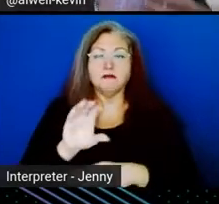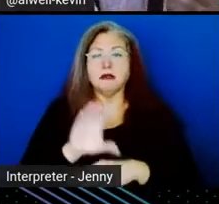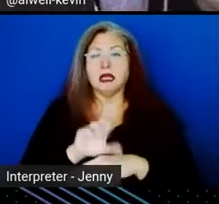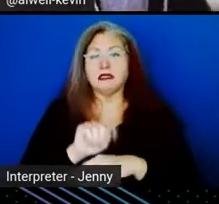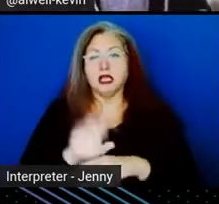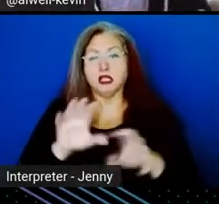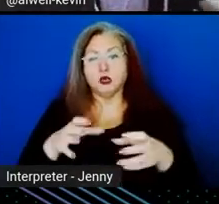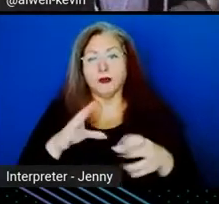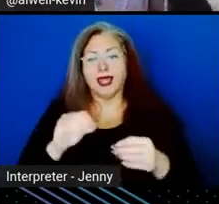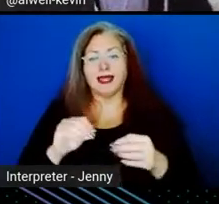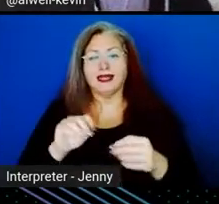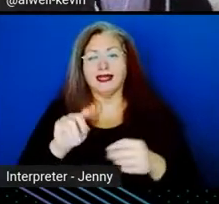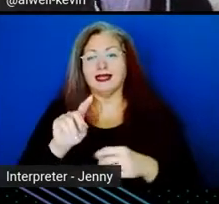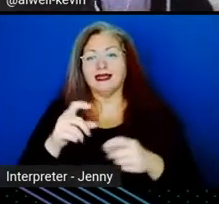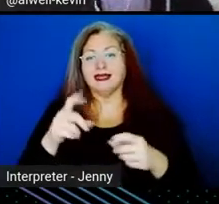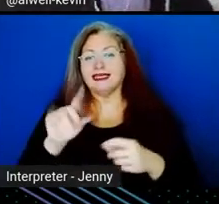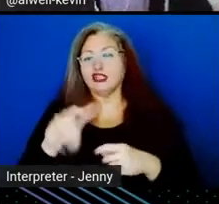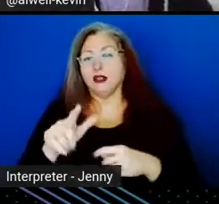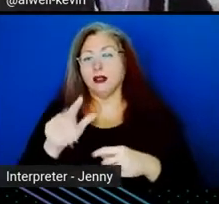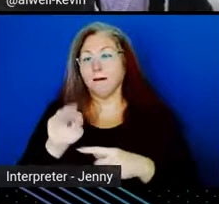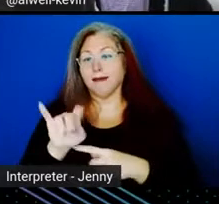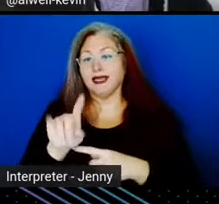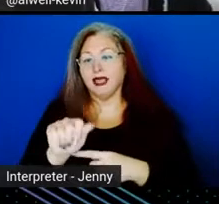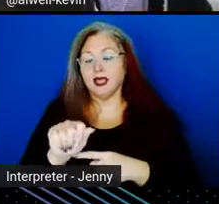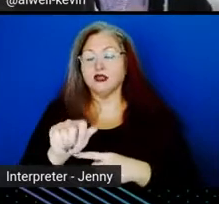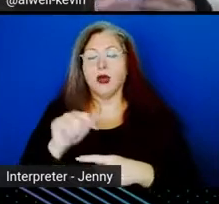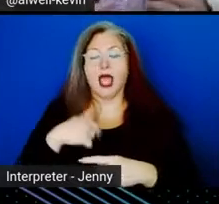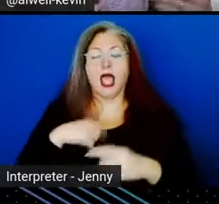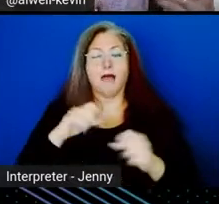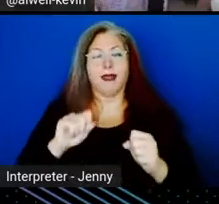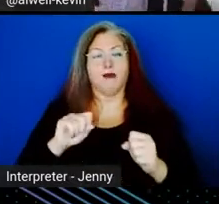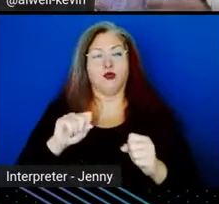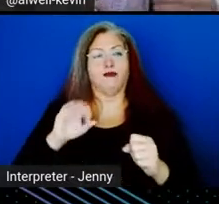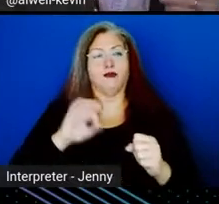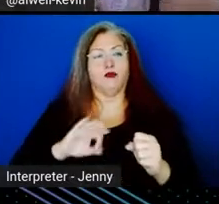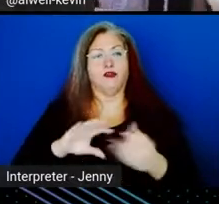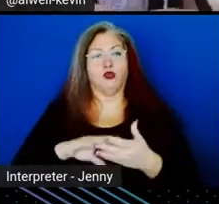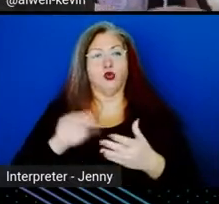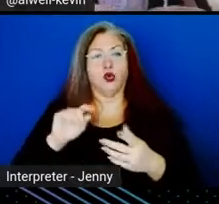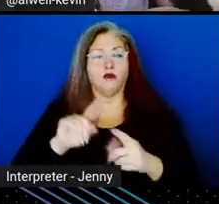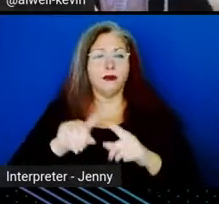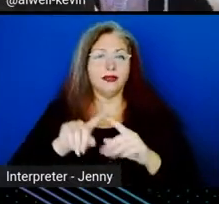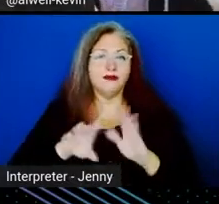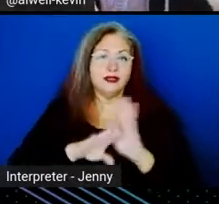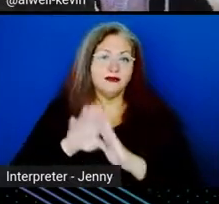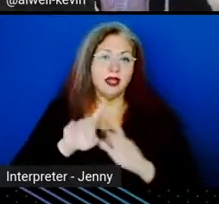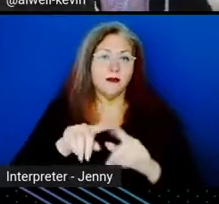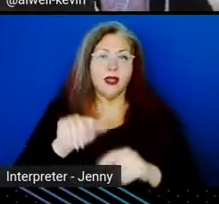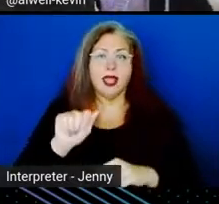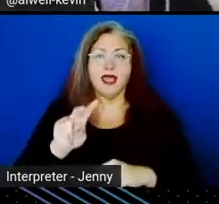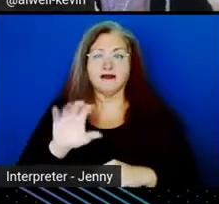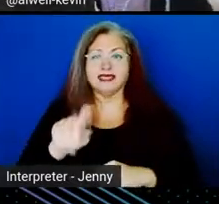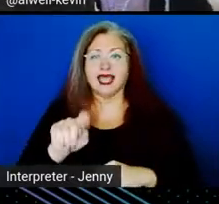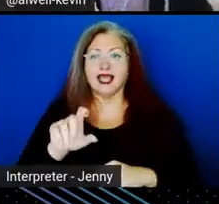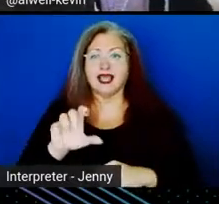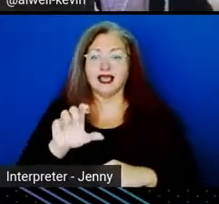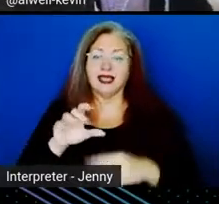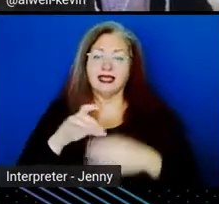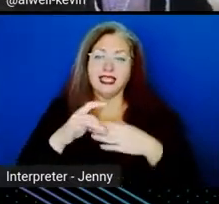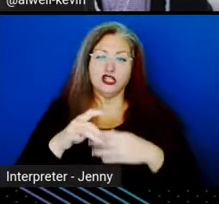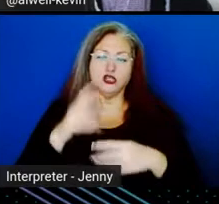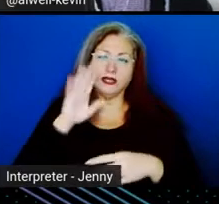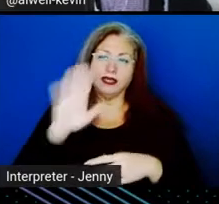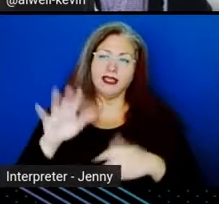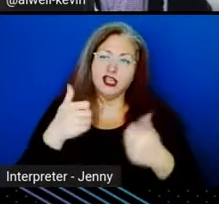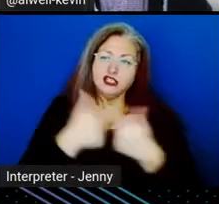groups, and digital media. And so that kind of affords me the privilege to learn from developers and AppSec leaders, you know, what types of challenges they're facing